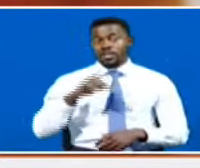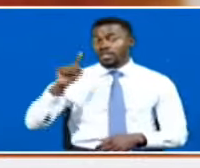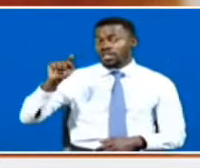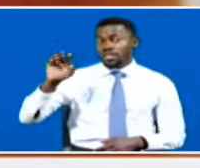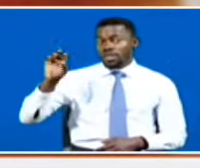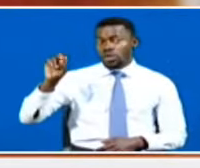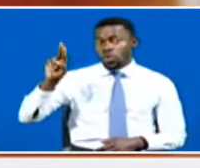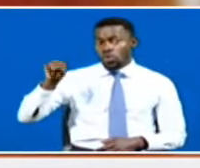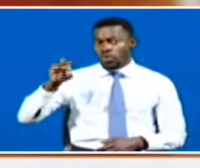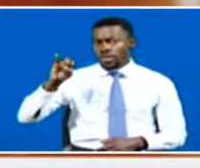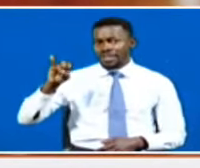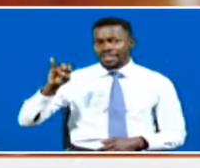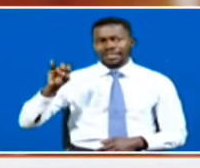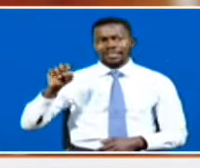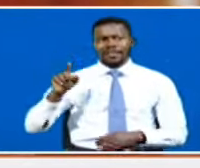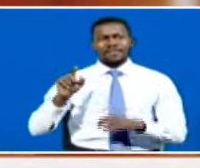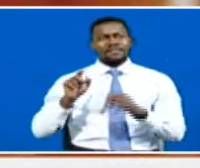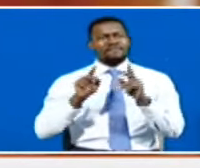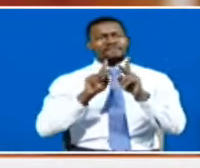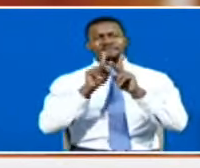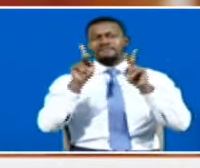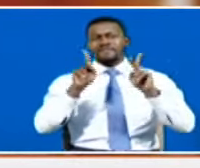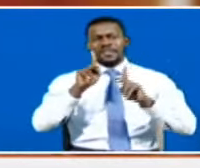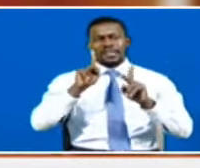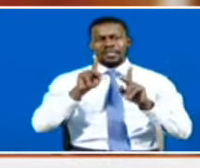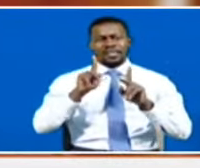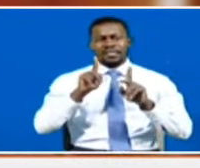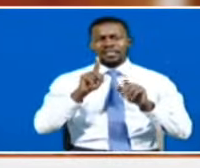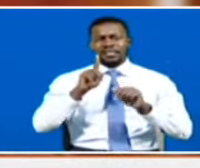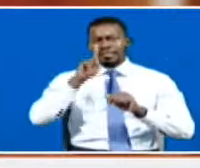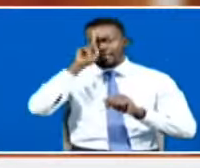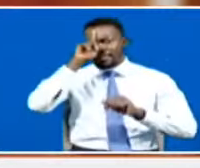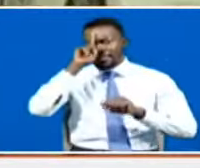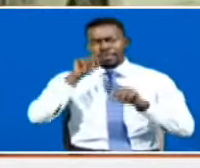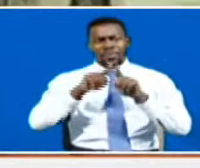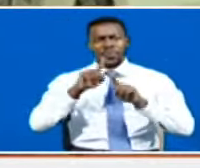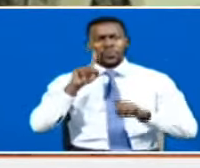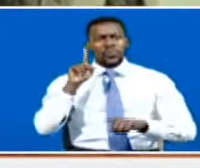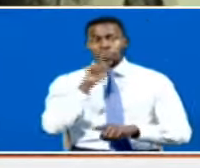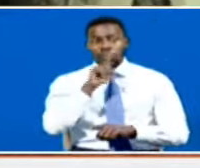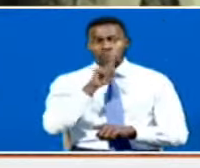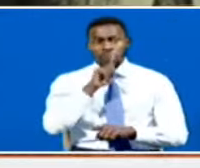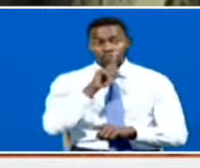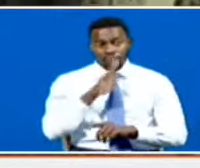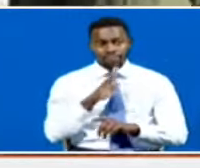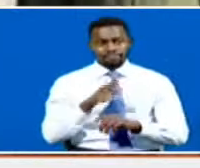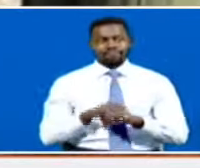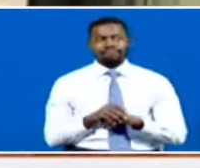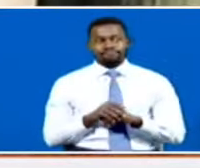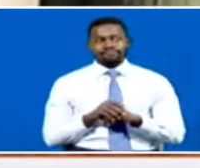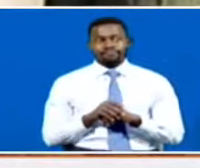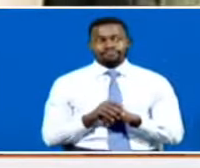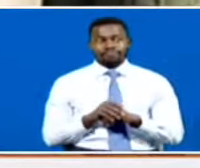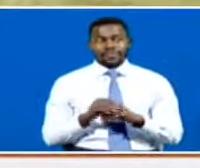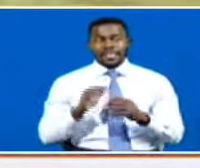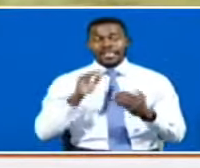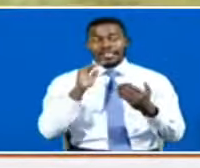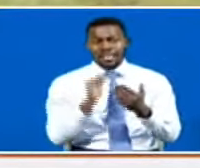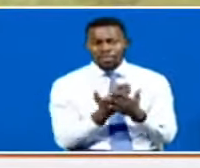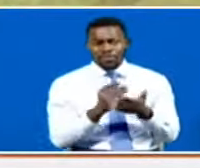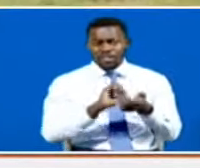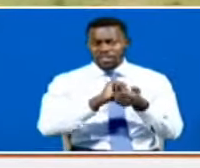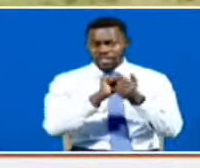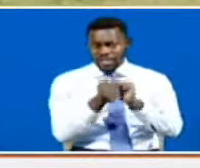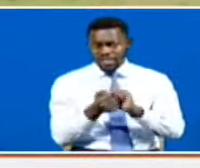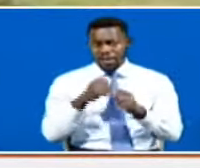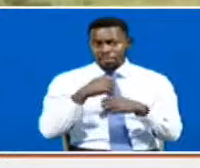most iconic and most celebrated holders of the office, owing to his push for reforms. Some of the reforms include